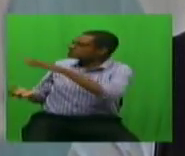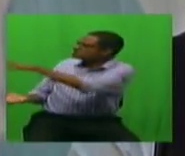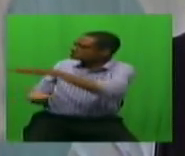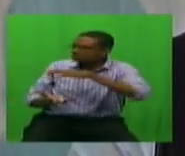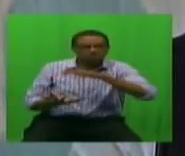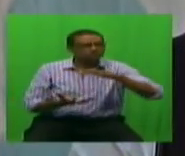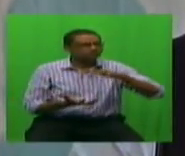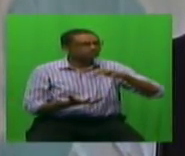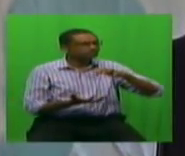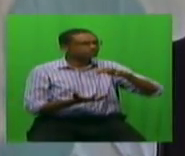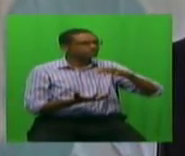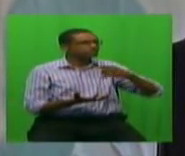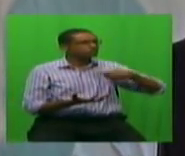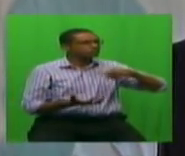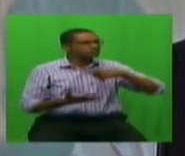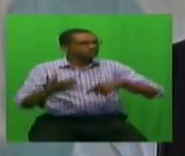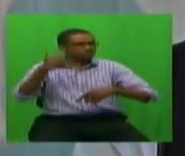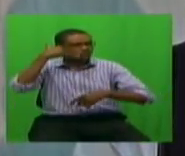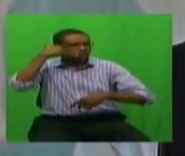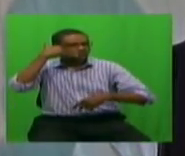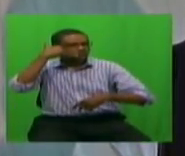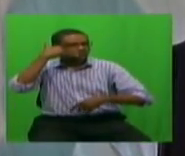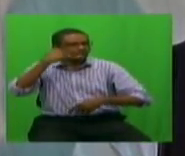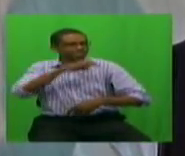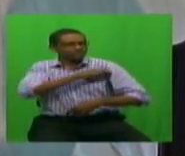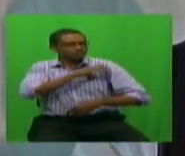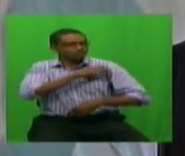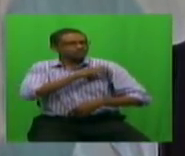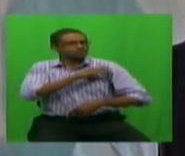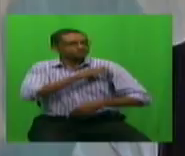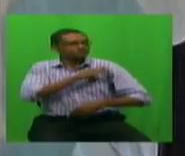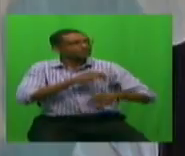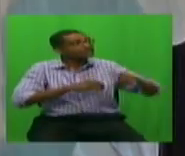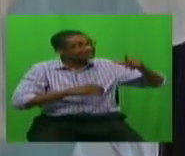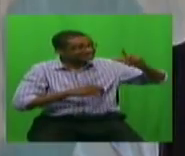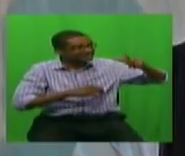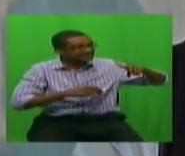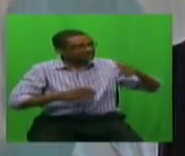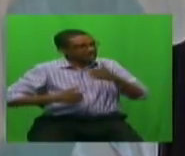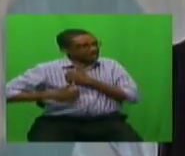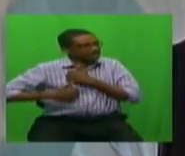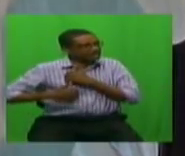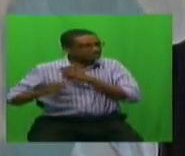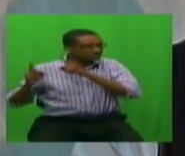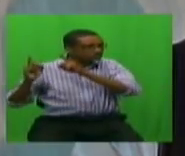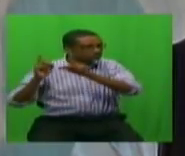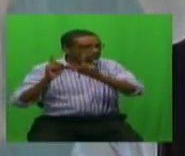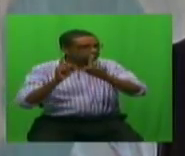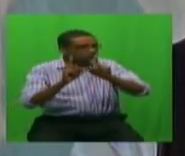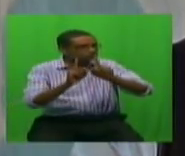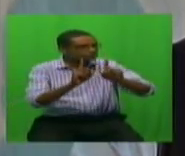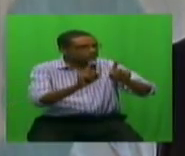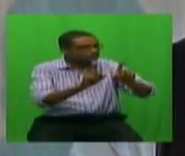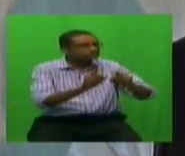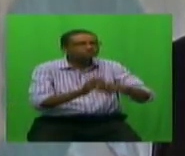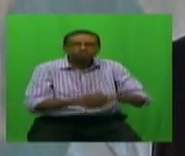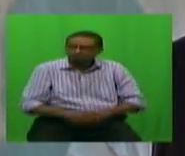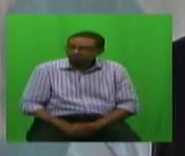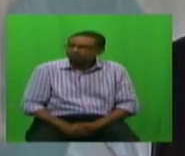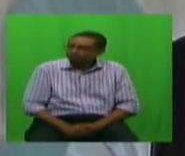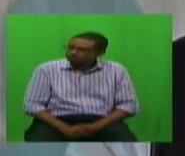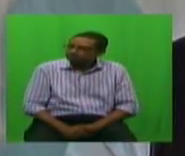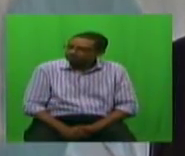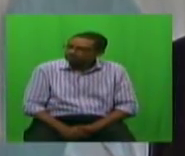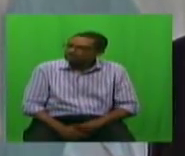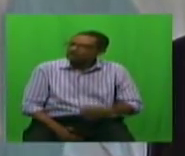We immediately got the police involved, and I know later on the Defense Force were doing patrols and to secure the relief shelters, etc. I